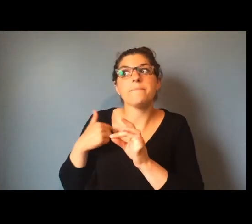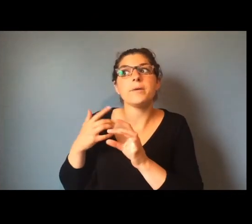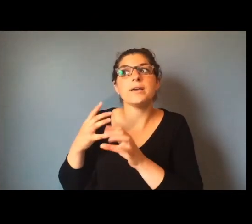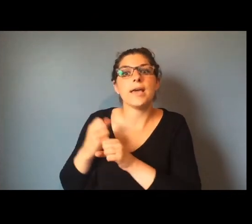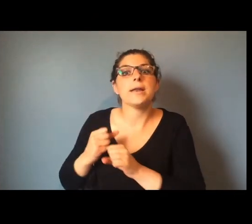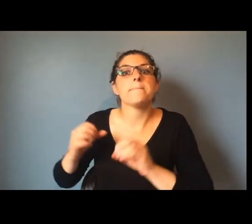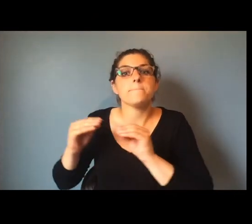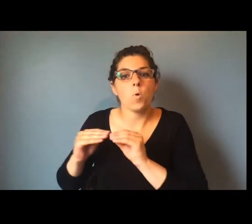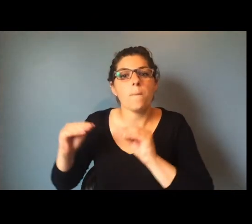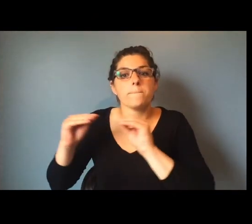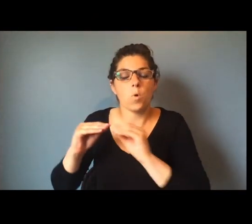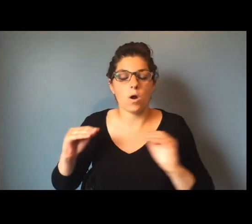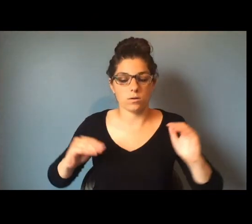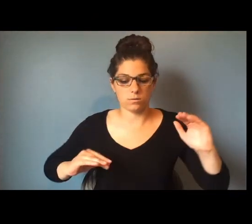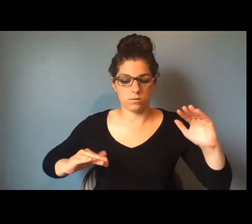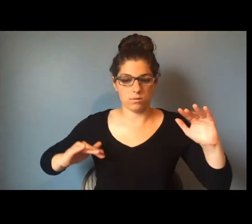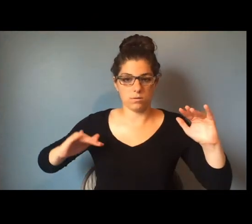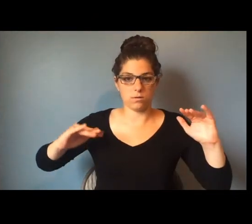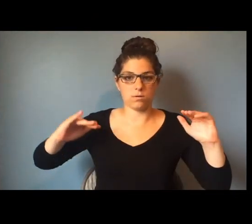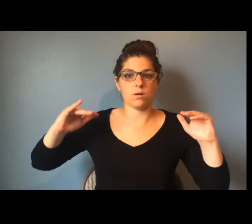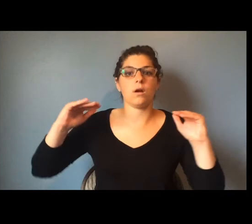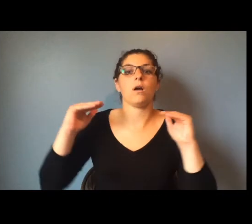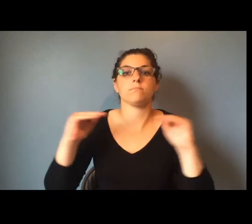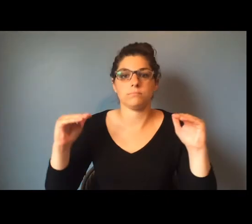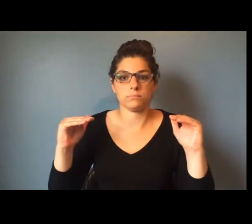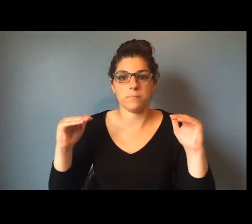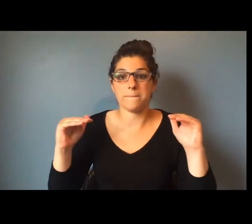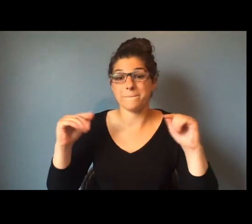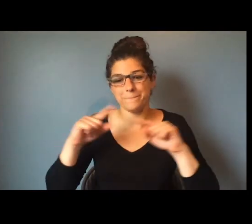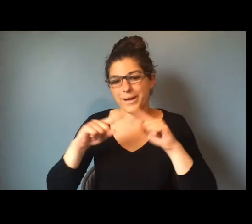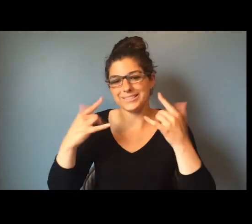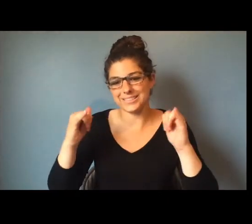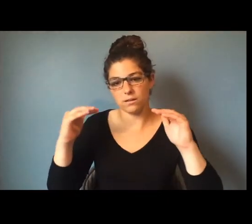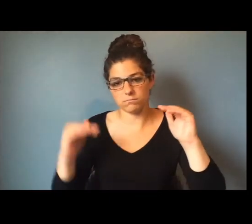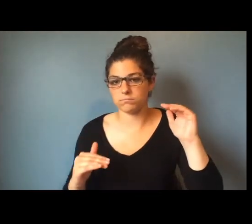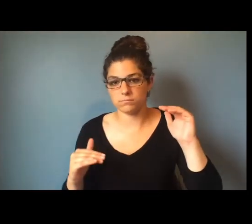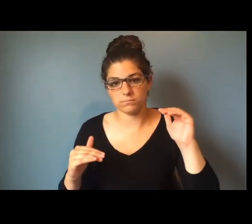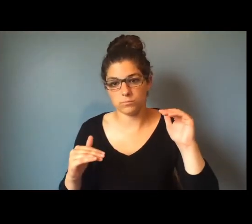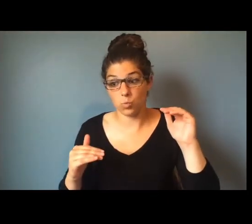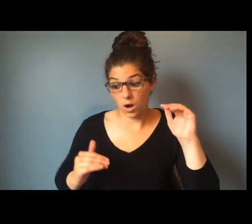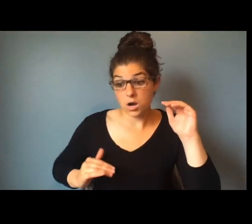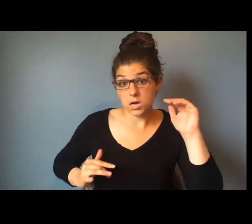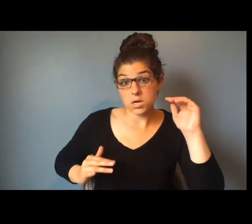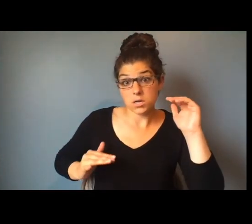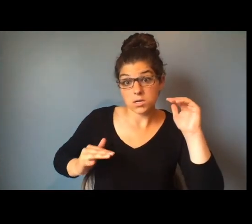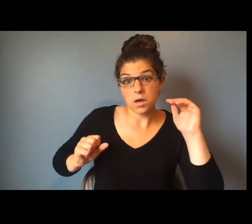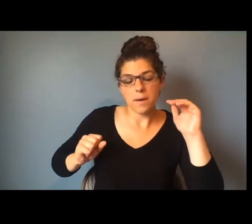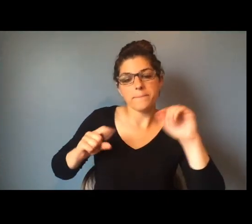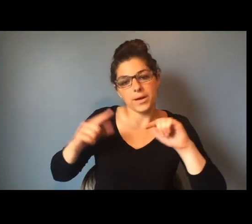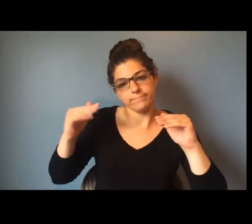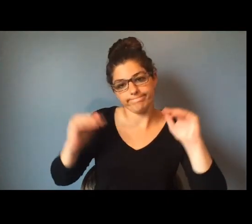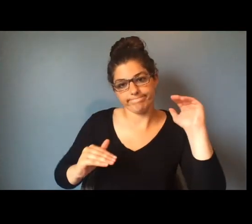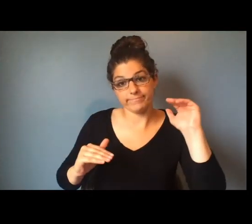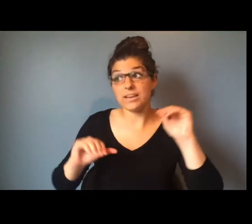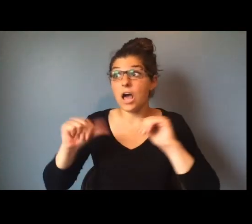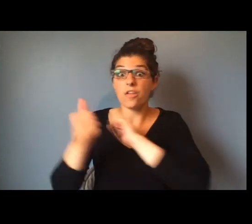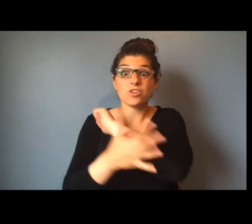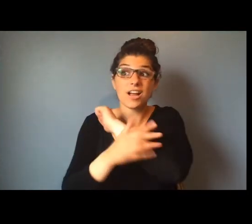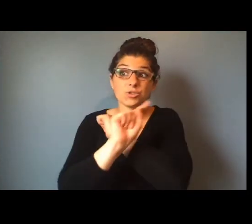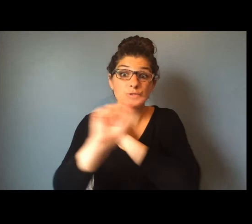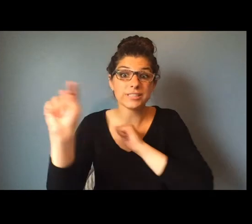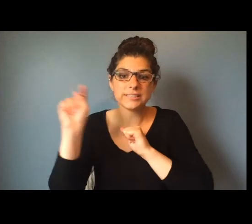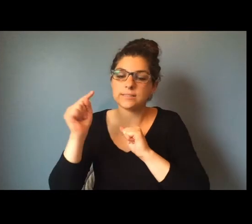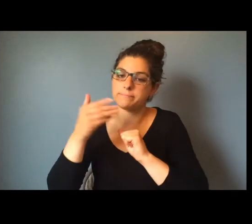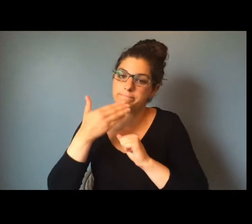more and more equal to our Olympic counterparts, but we're nowhere near where it should be, and we're nowhere near where other countries are in terms